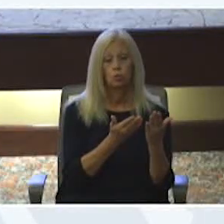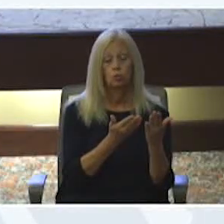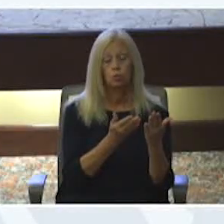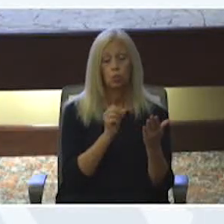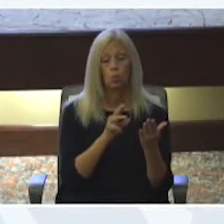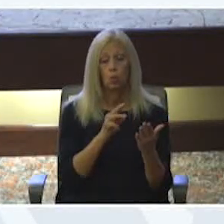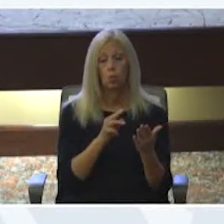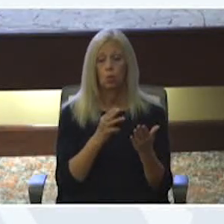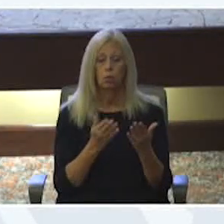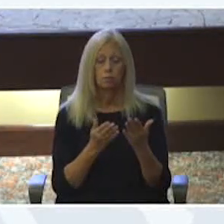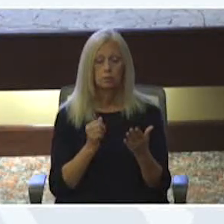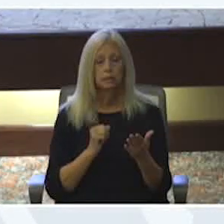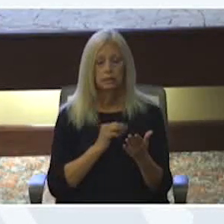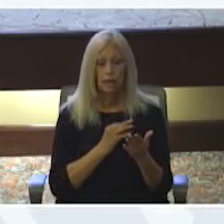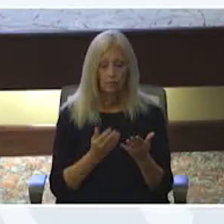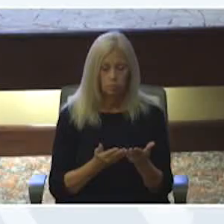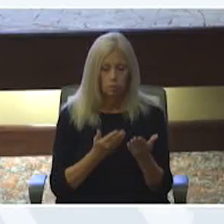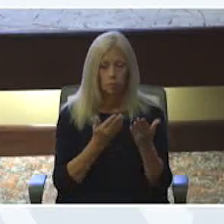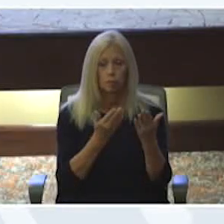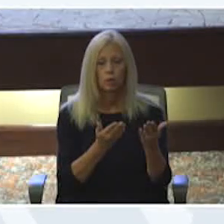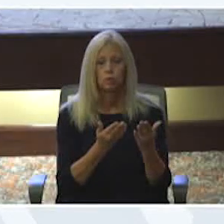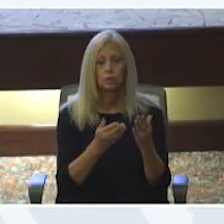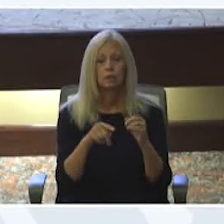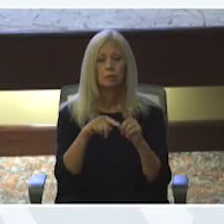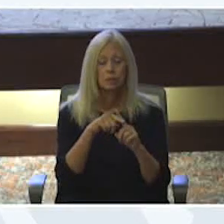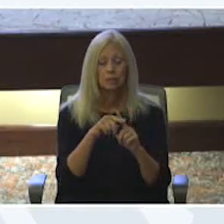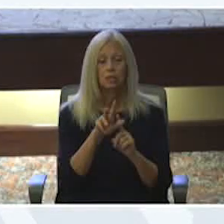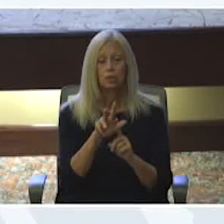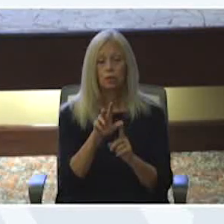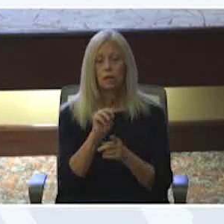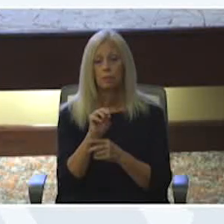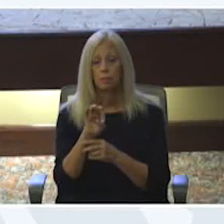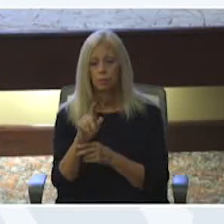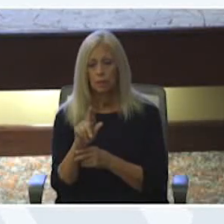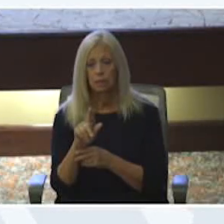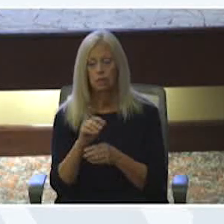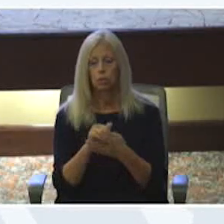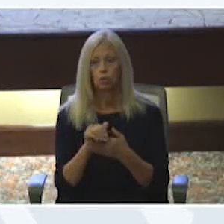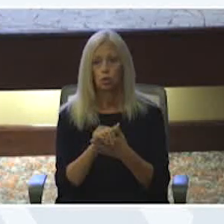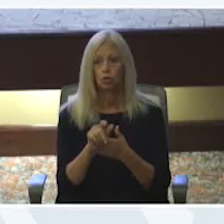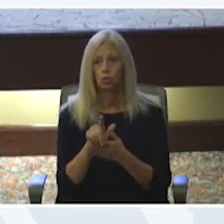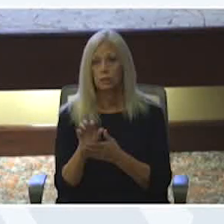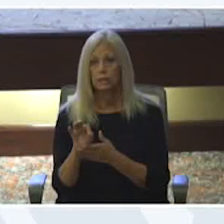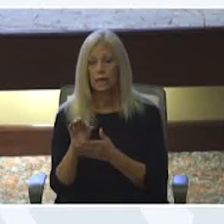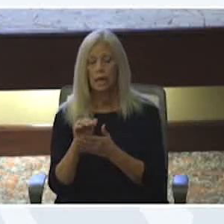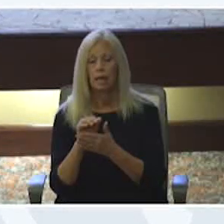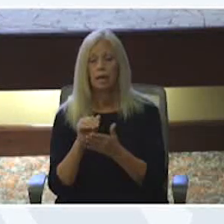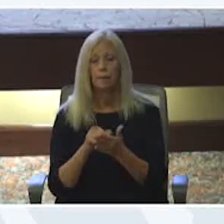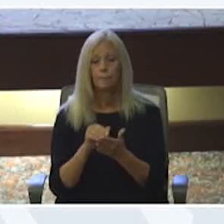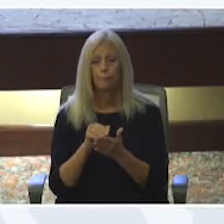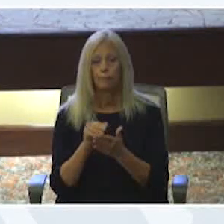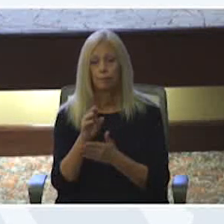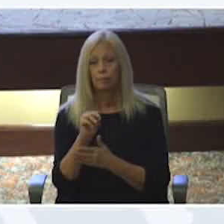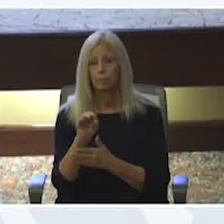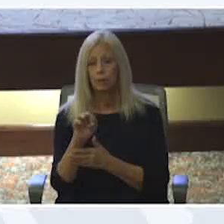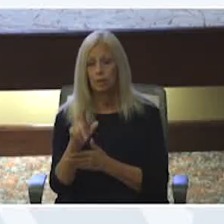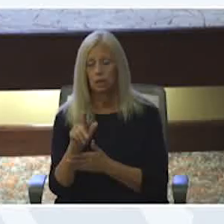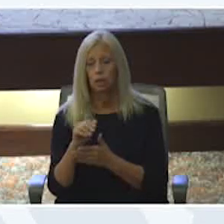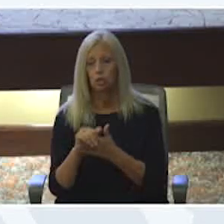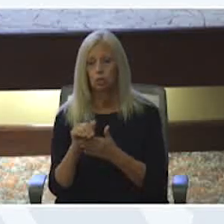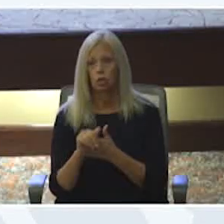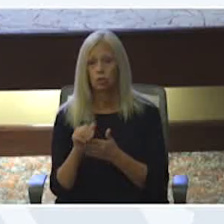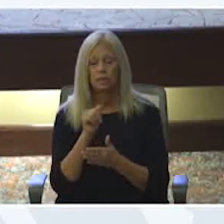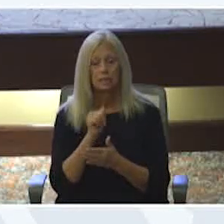the staff proposed, you're plus the $3 million overlook, you're at $29 million. It aggregates the non-selected